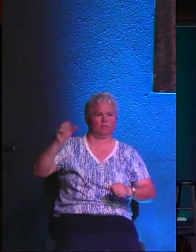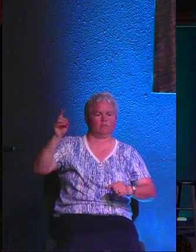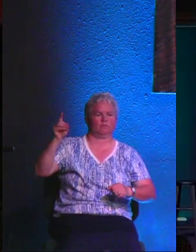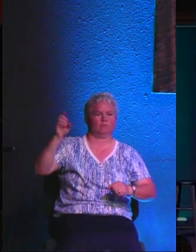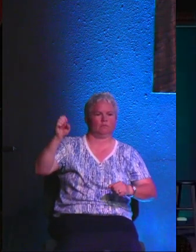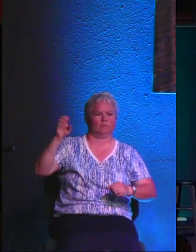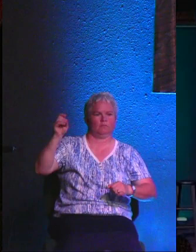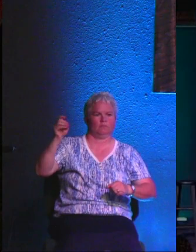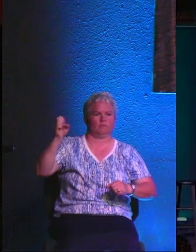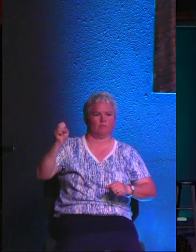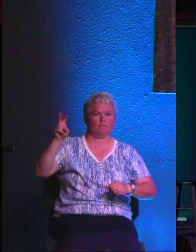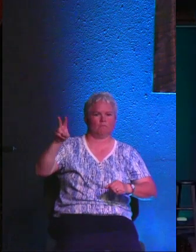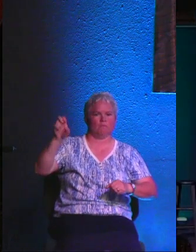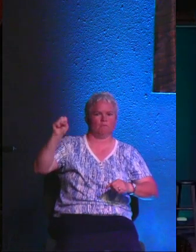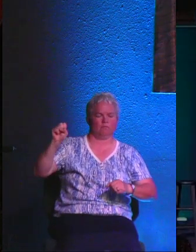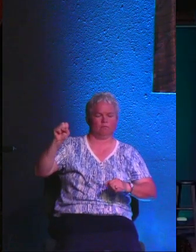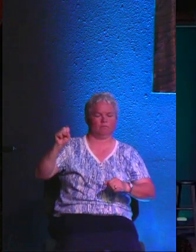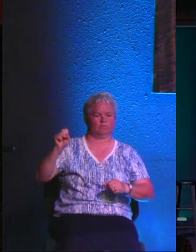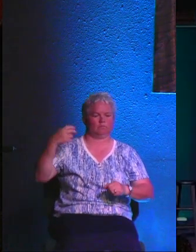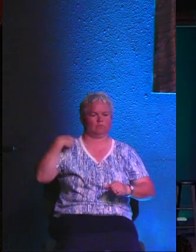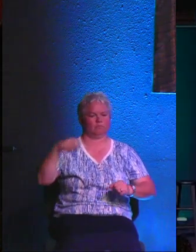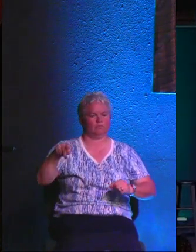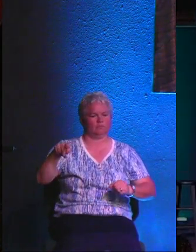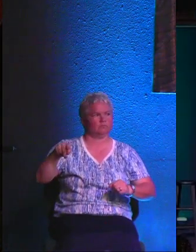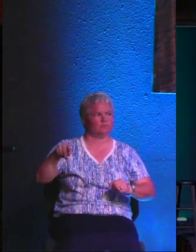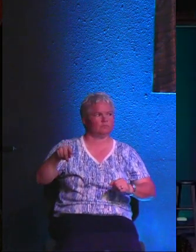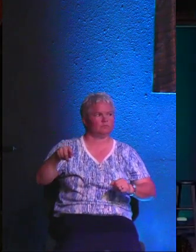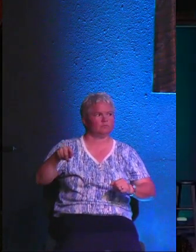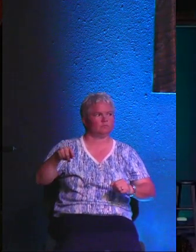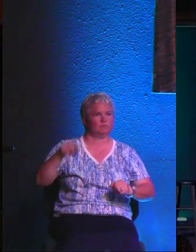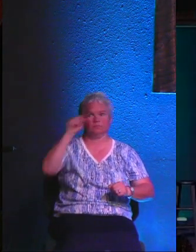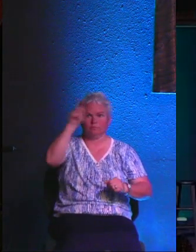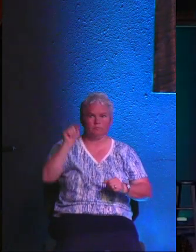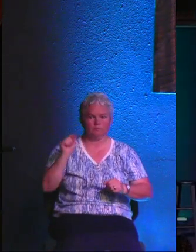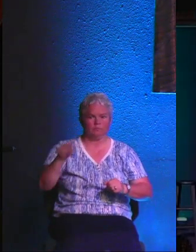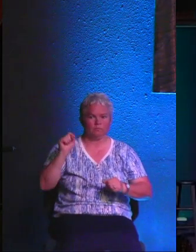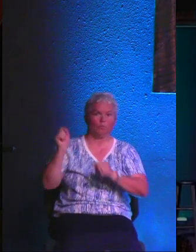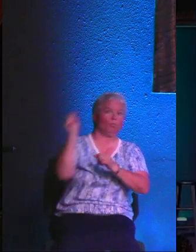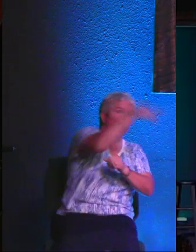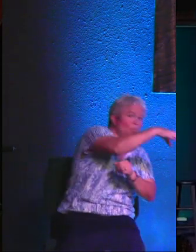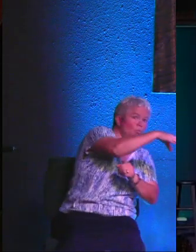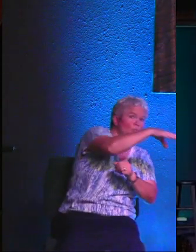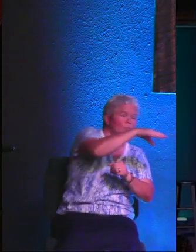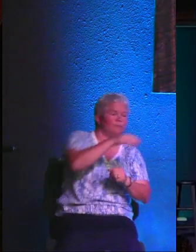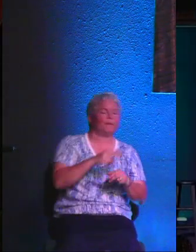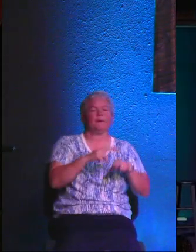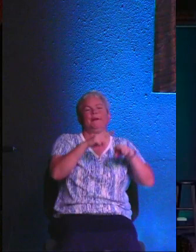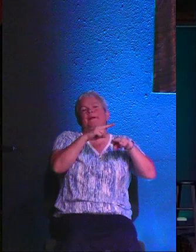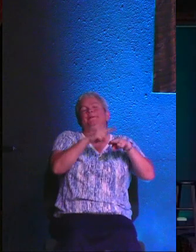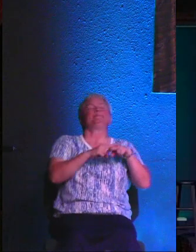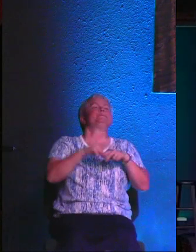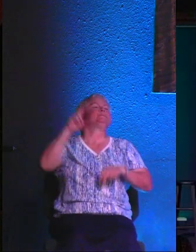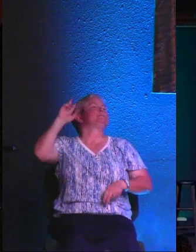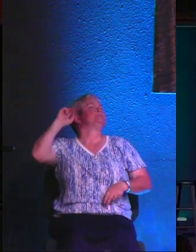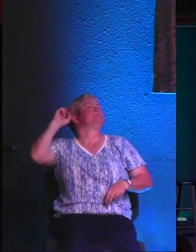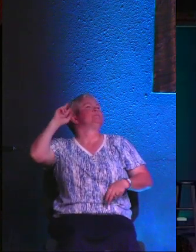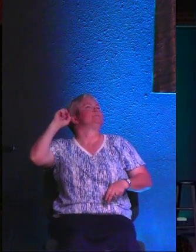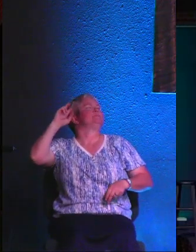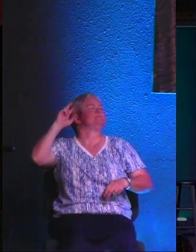it. I love meeting with him, because it's like I'll throw out a question and then I'll just sit back and